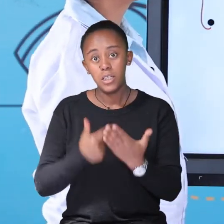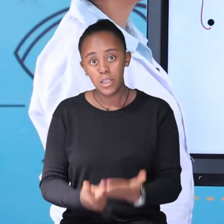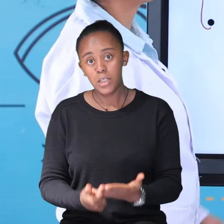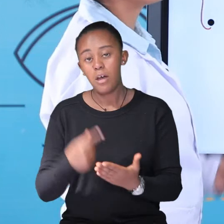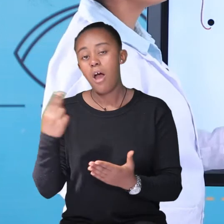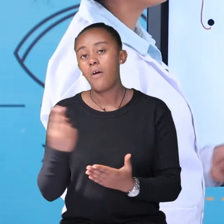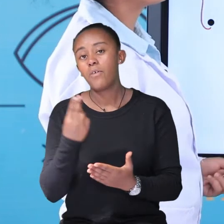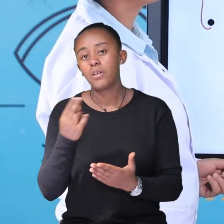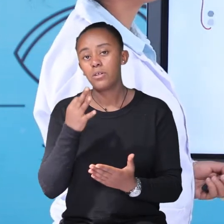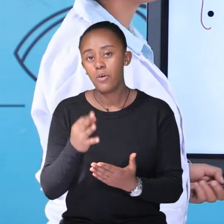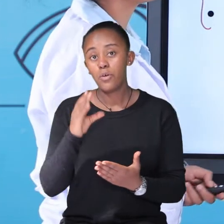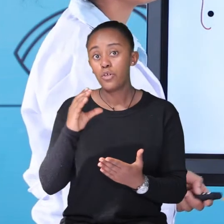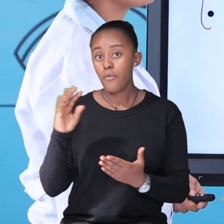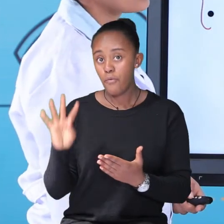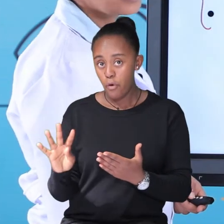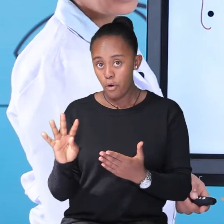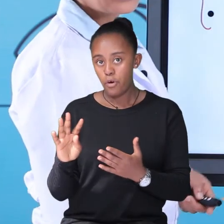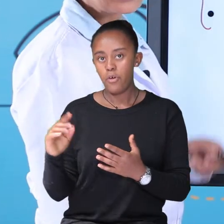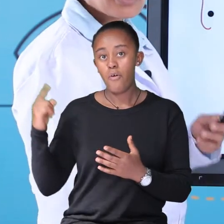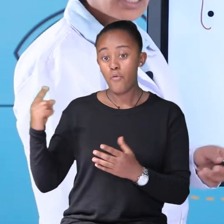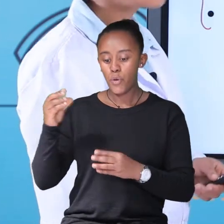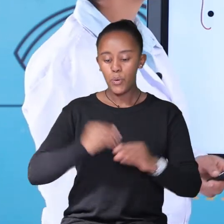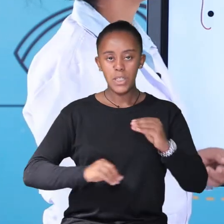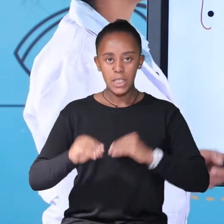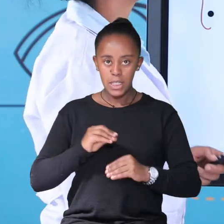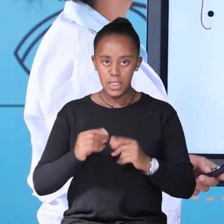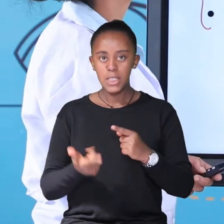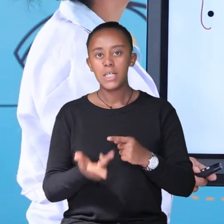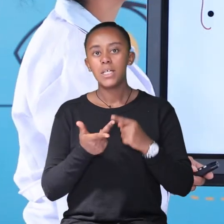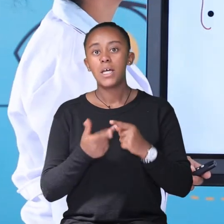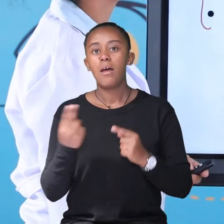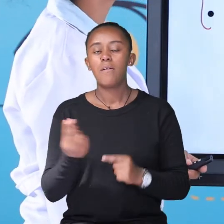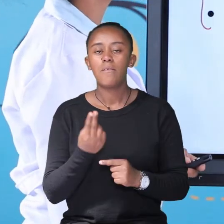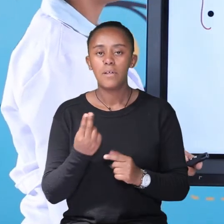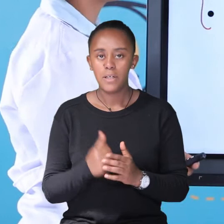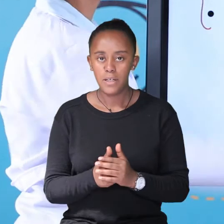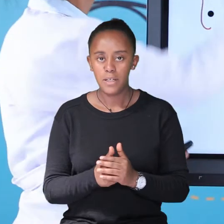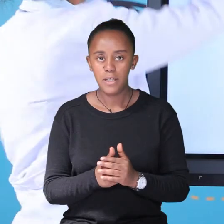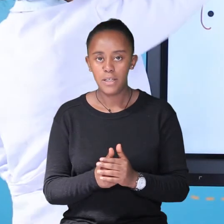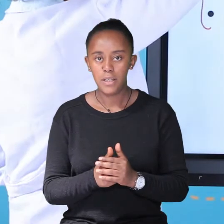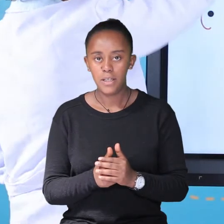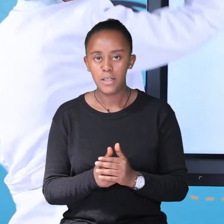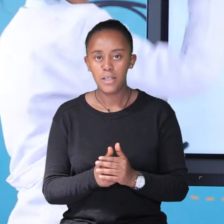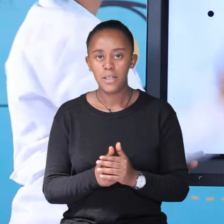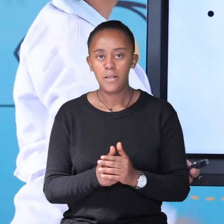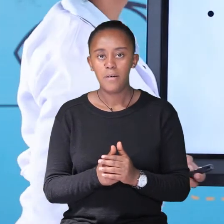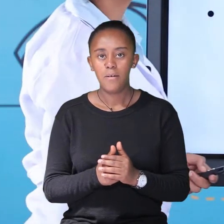of C4 photosynthesis. The third photosynthesis is